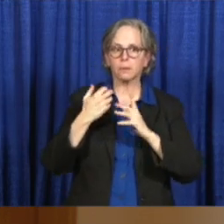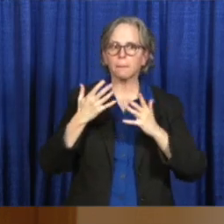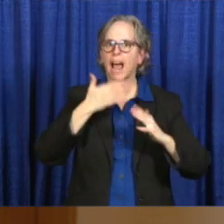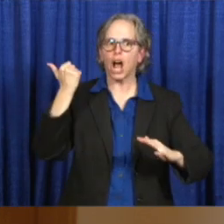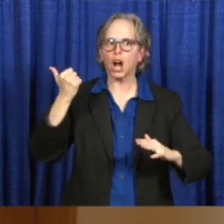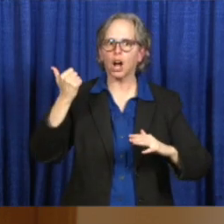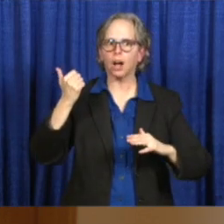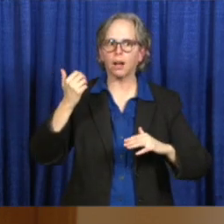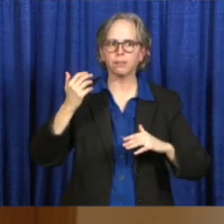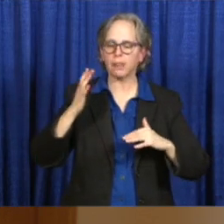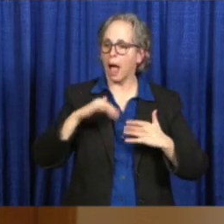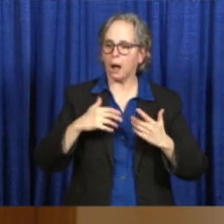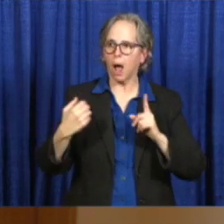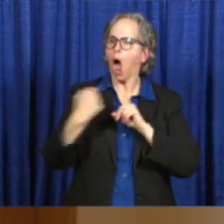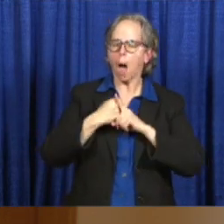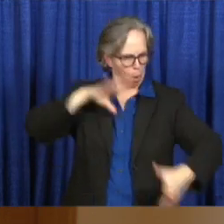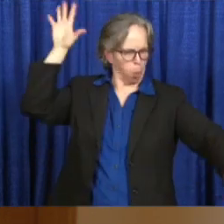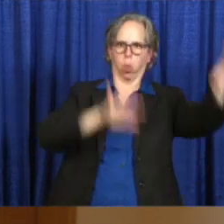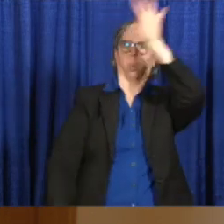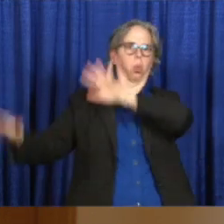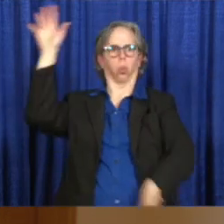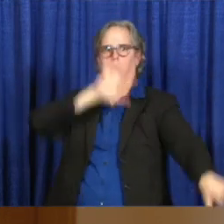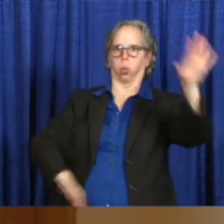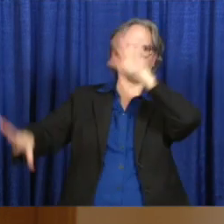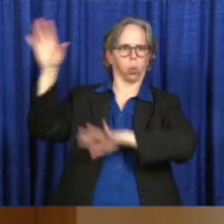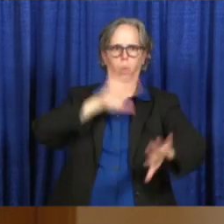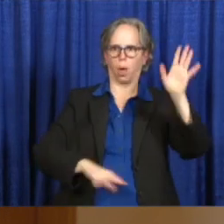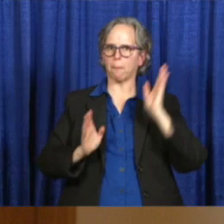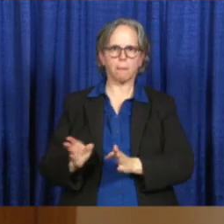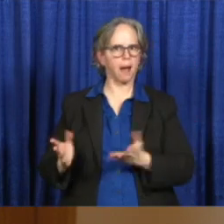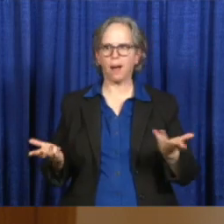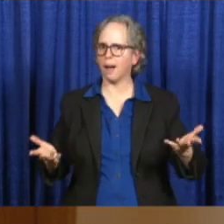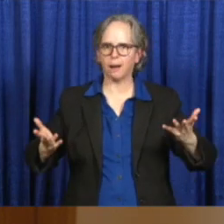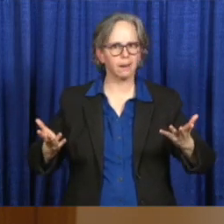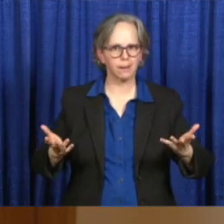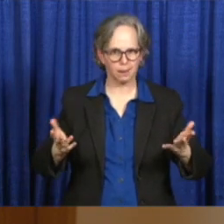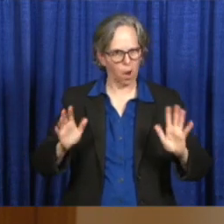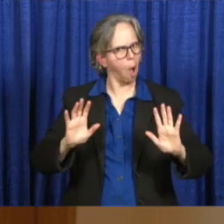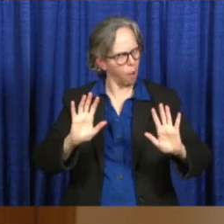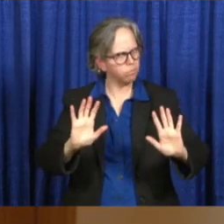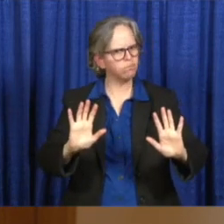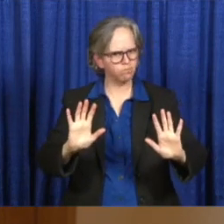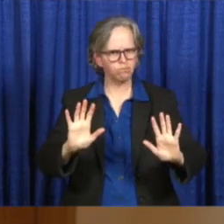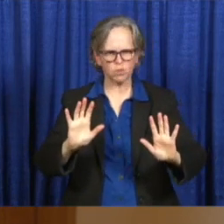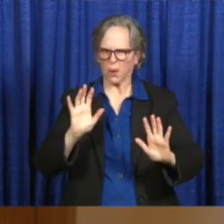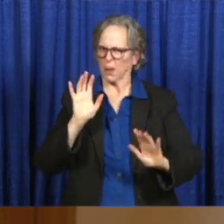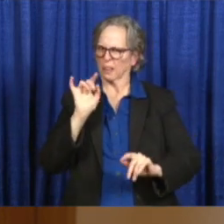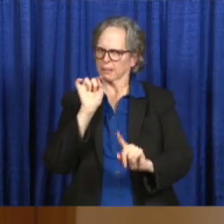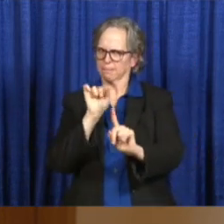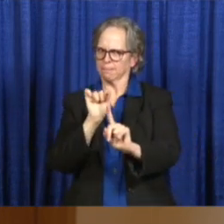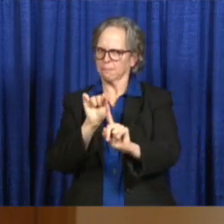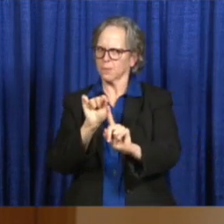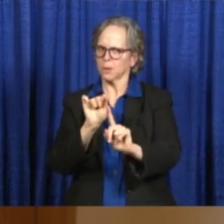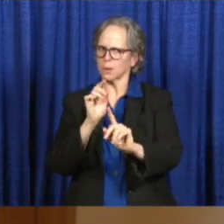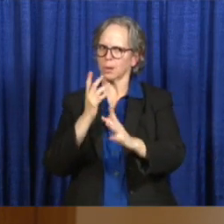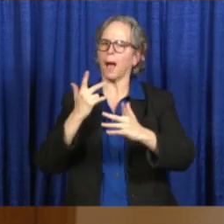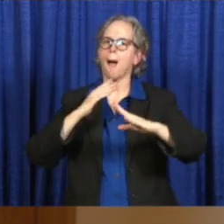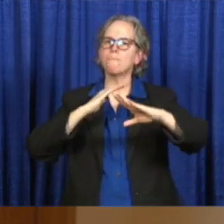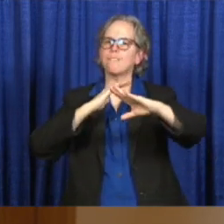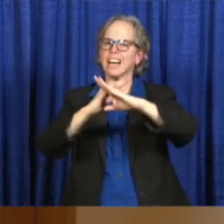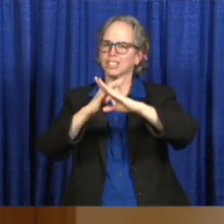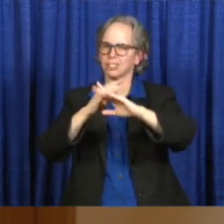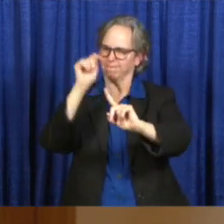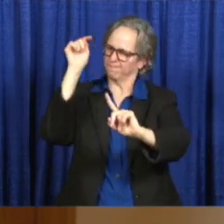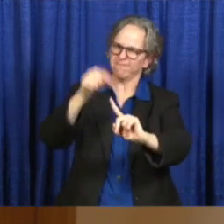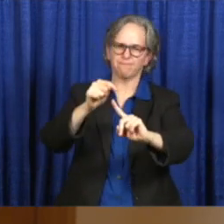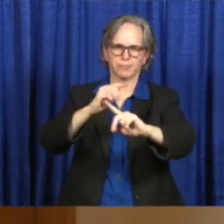to put out a fire once the fire is over, or what right when you're in it. So it is about that prevention and getting ready.